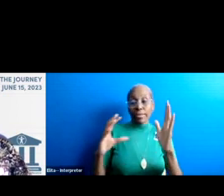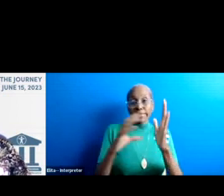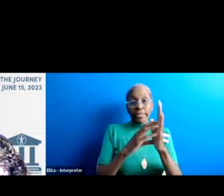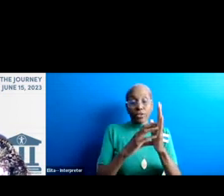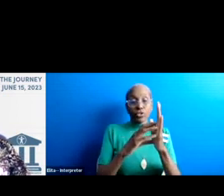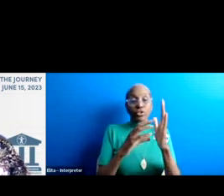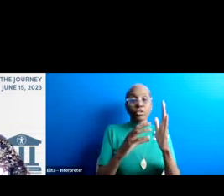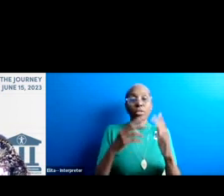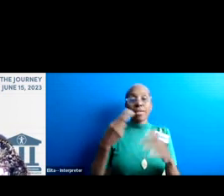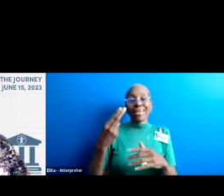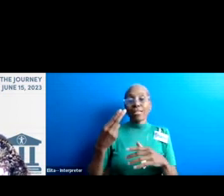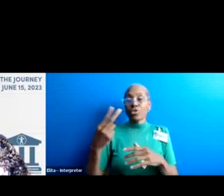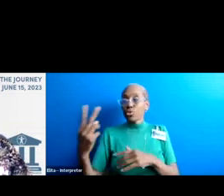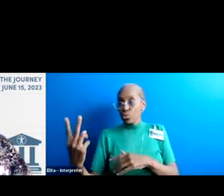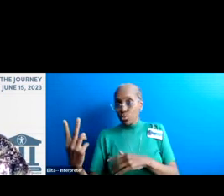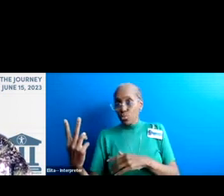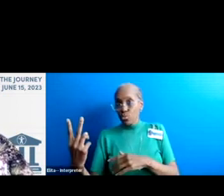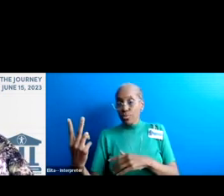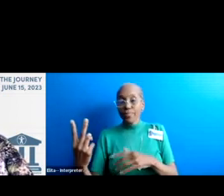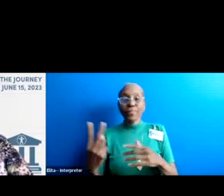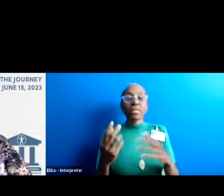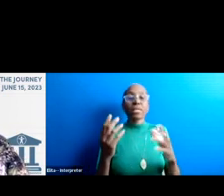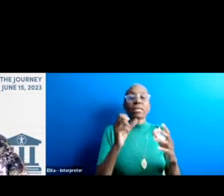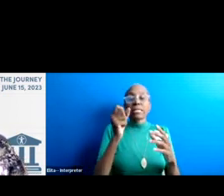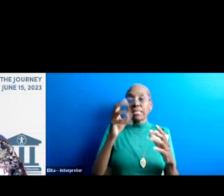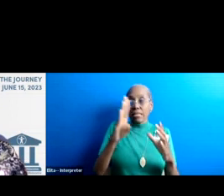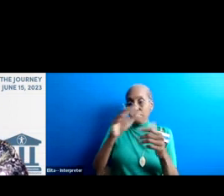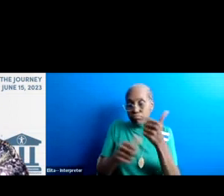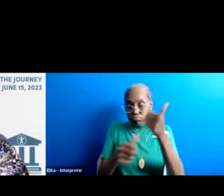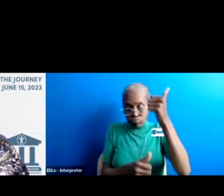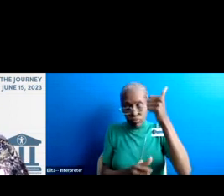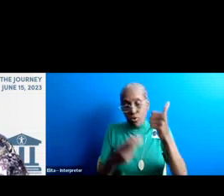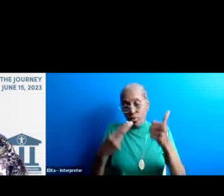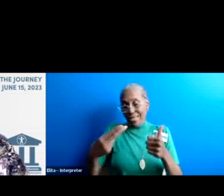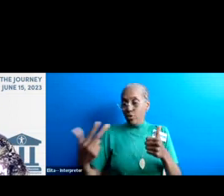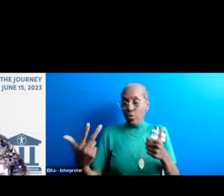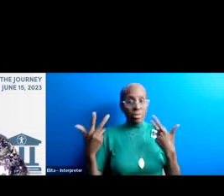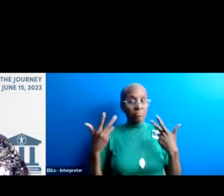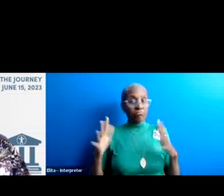to be H2s and then subsections to be H3s.